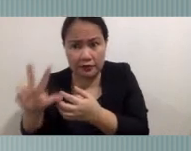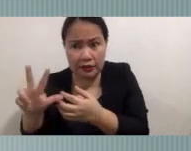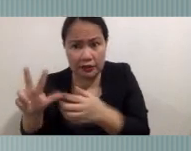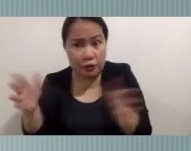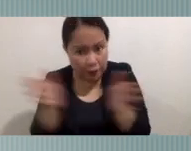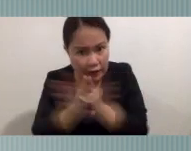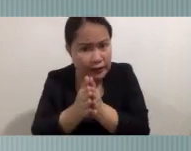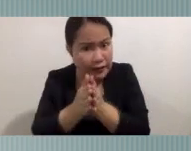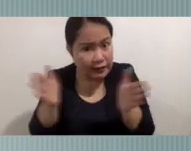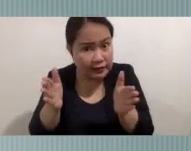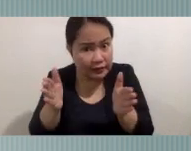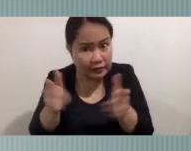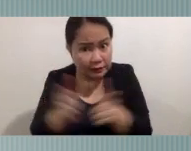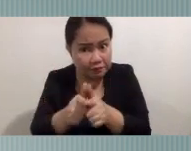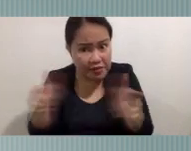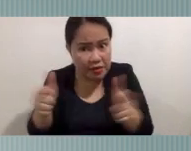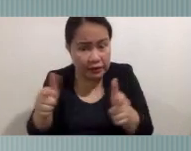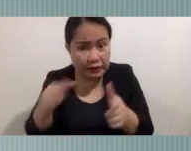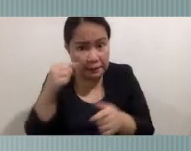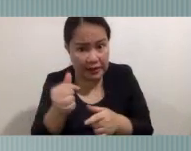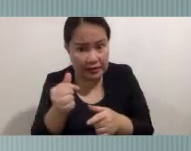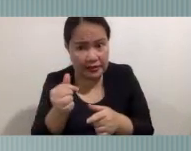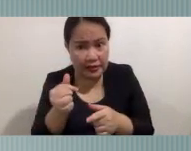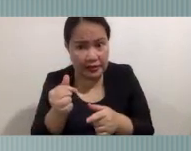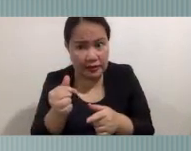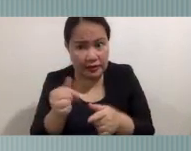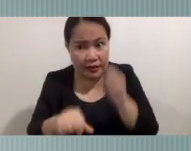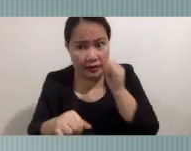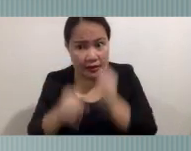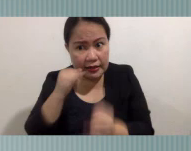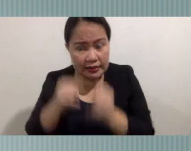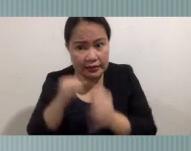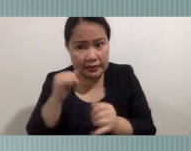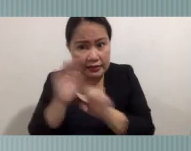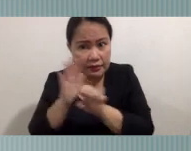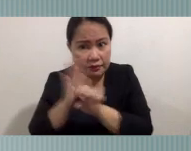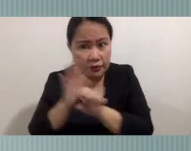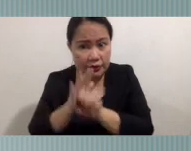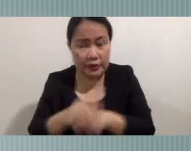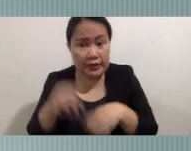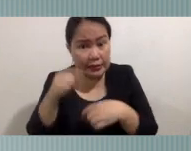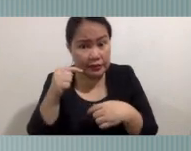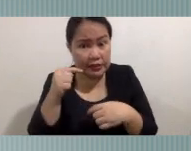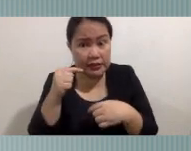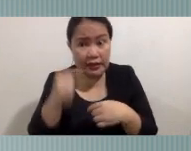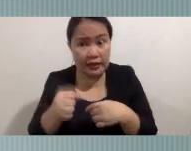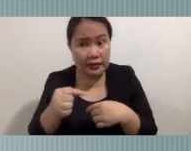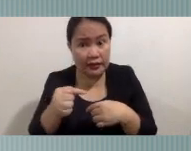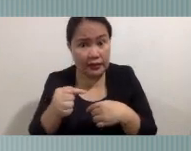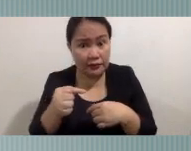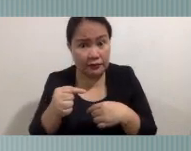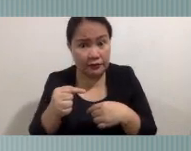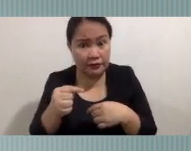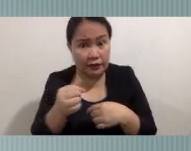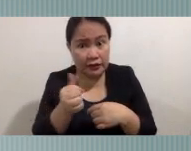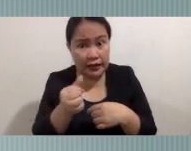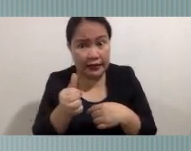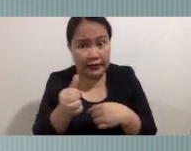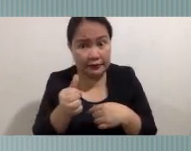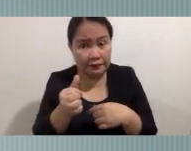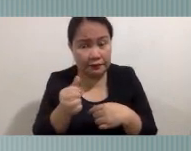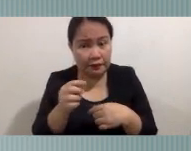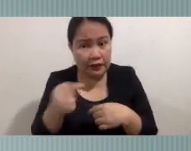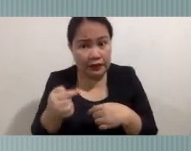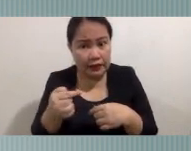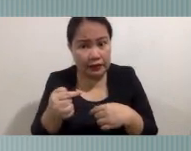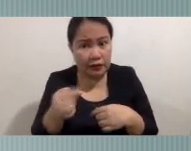yan, dapat ang larger integer mo ay positive. And then the last case, if this is negative, again, you